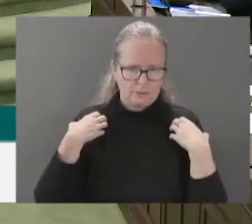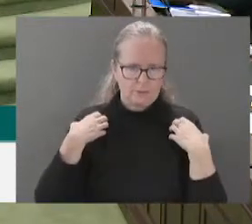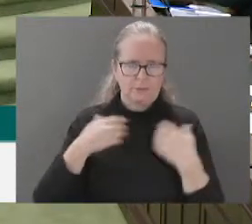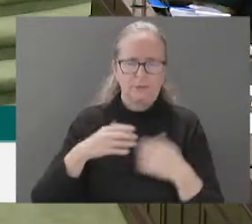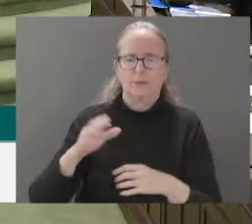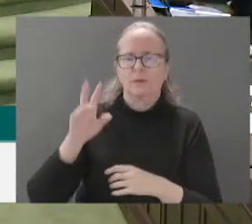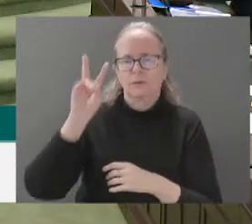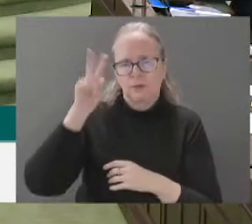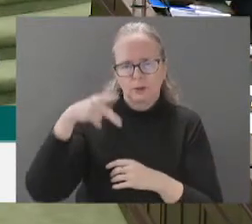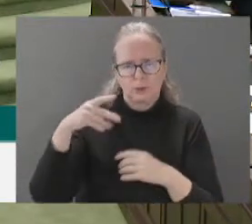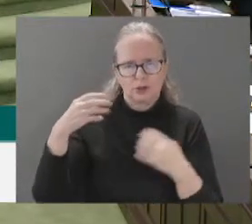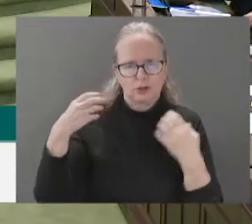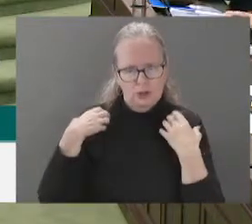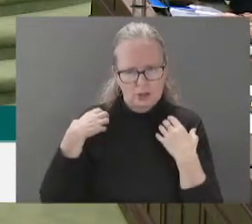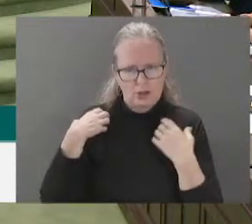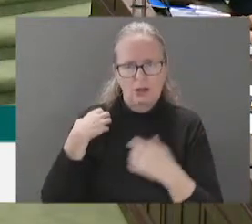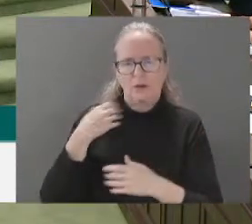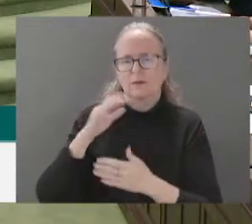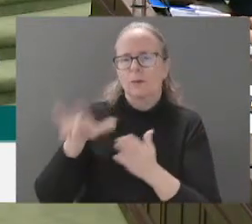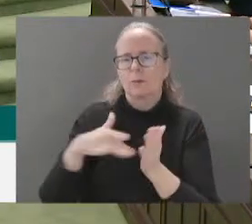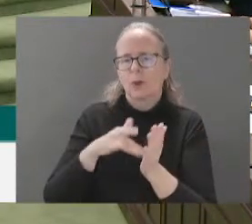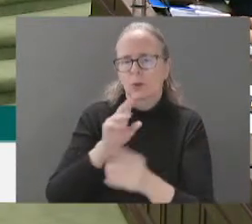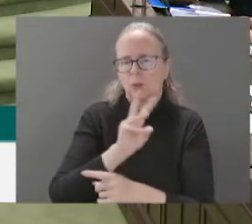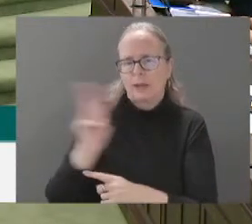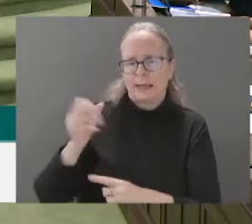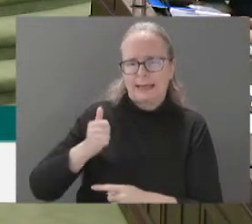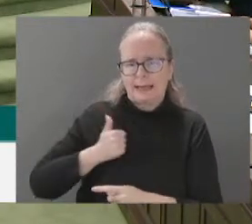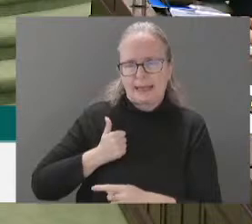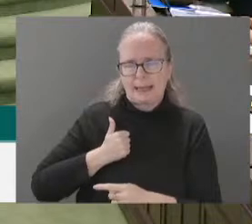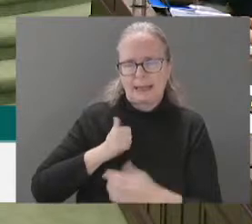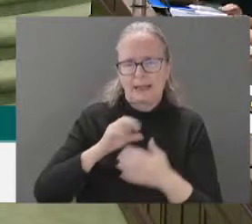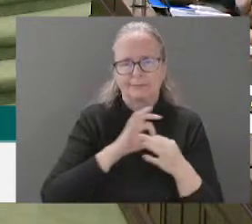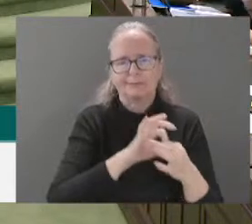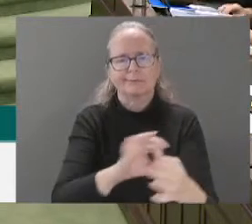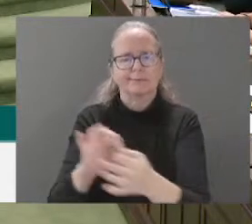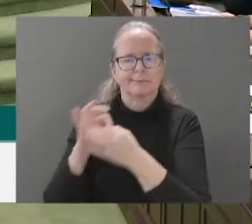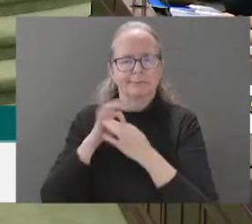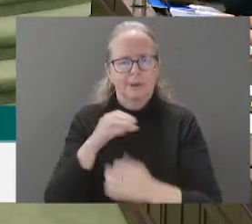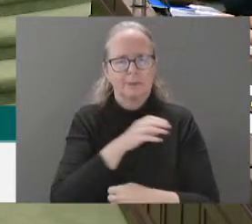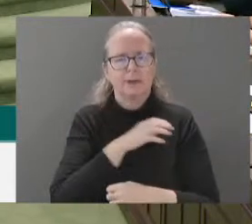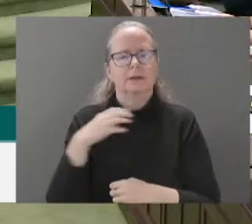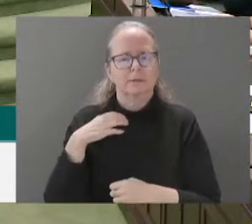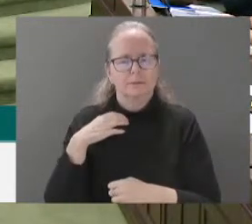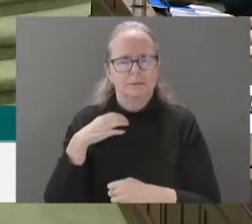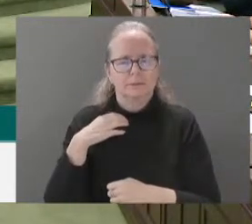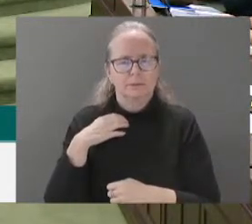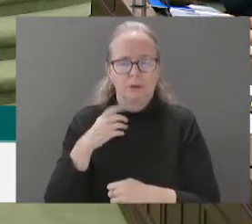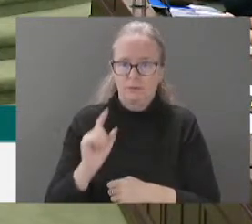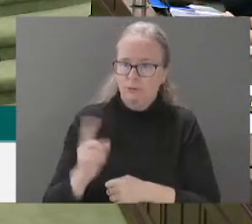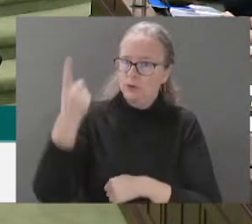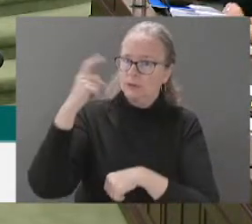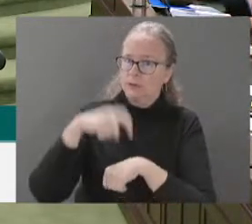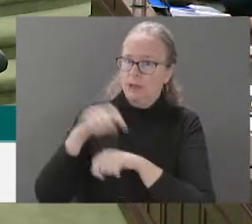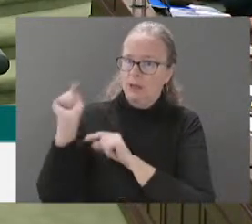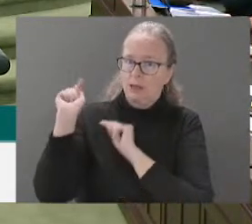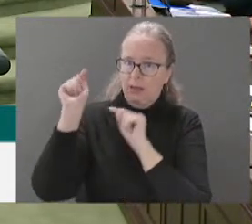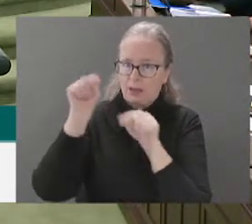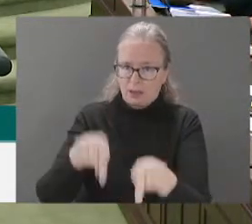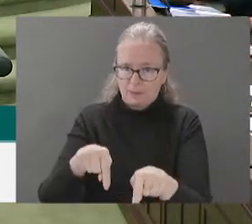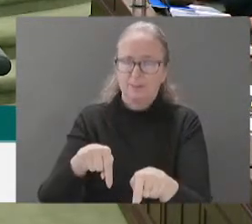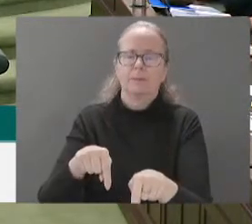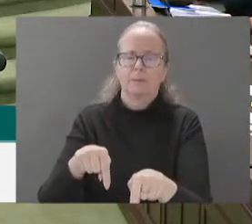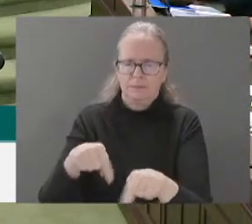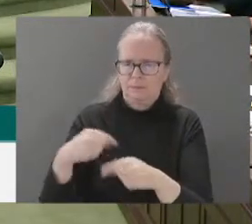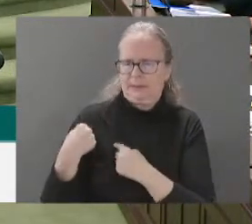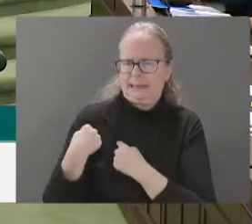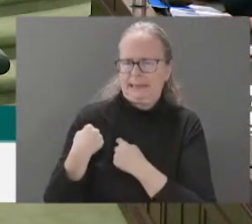Relations Committee this is the first visit by the Council of state government Midwest delegation since the before the pandemic